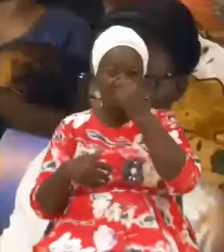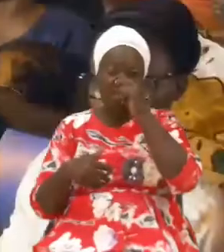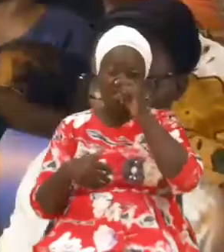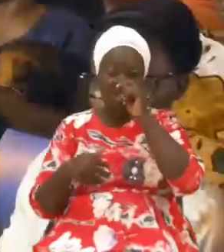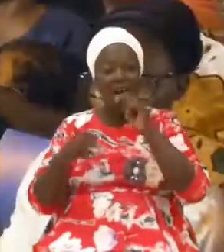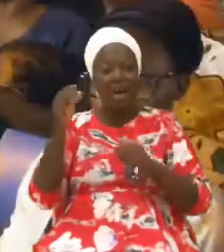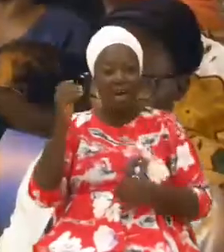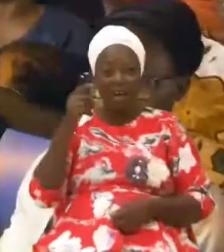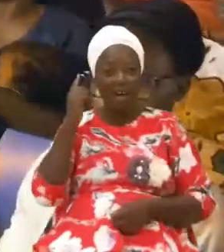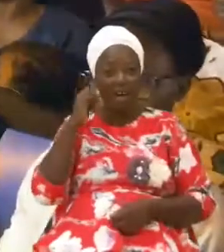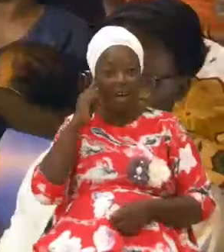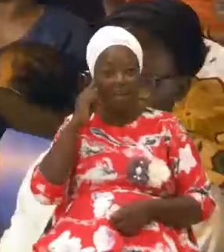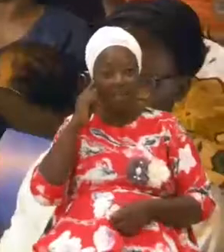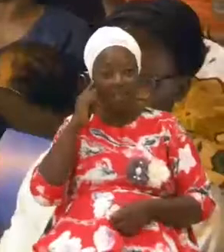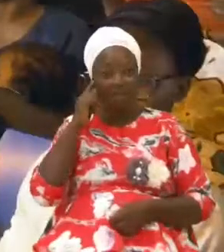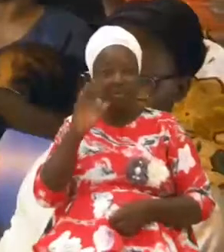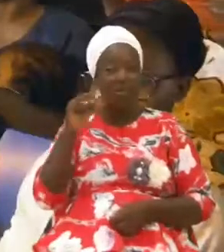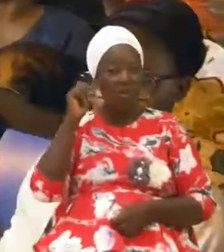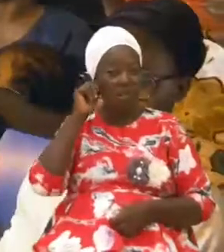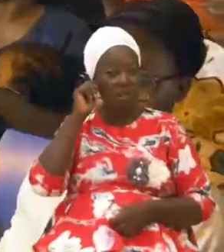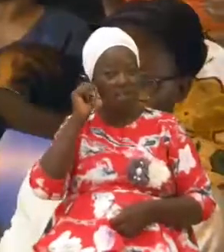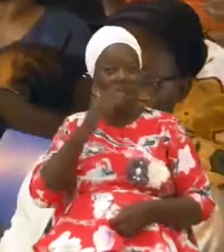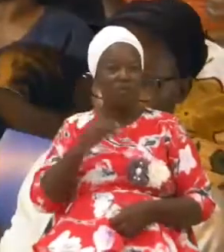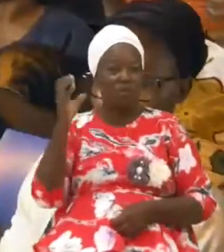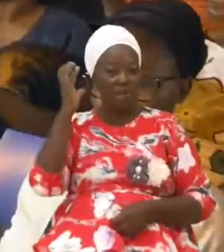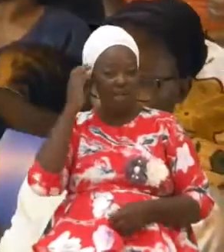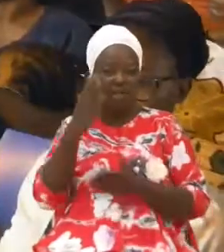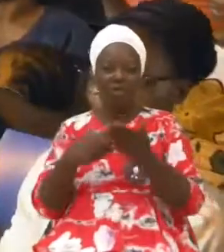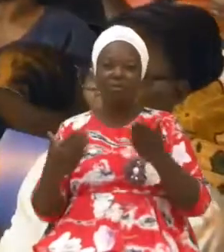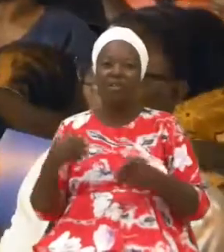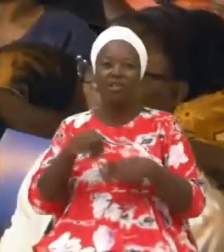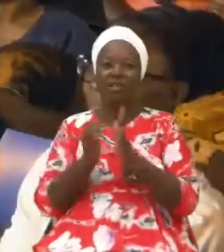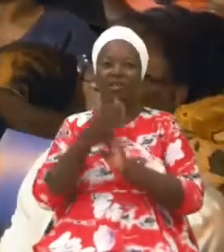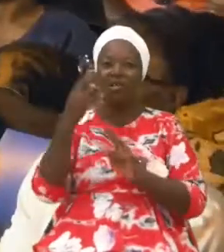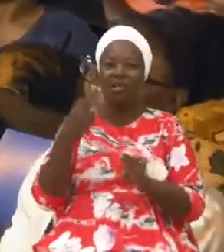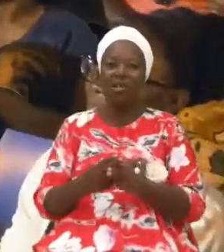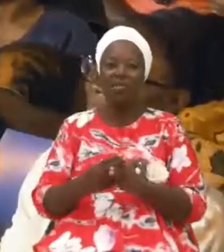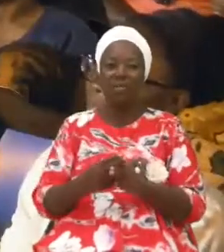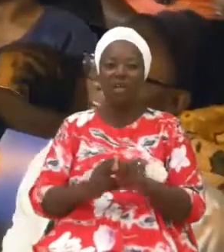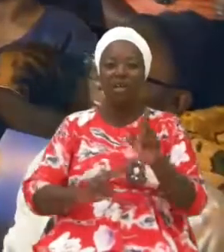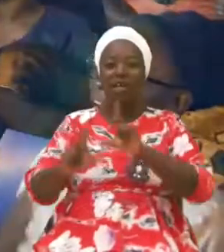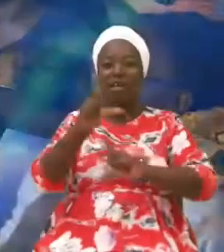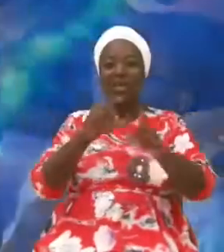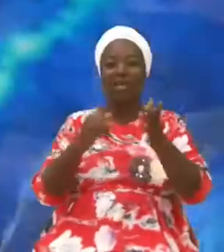life. Tonight, I will get something.